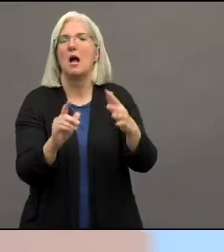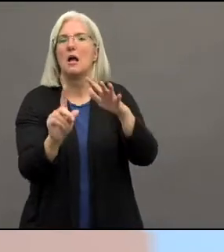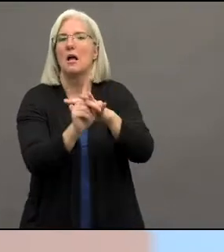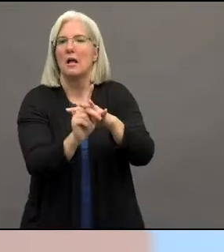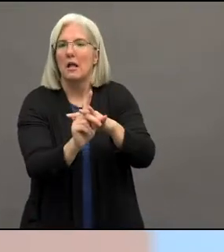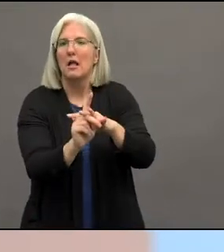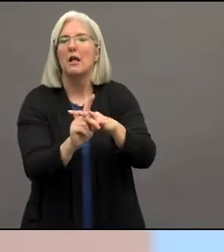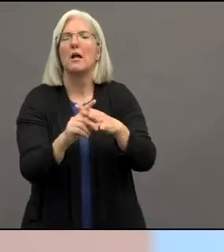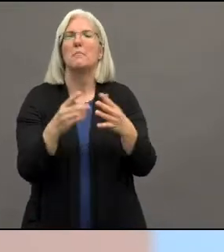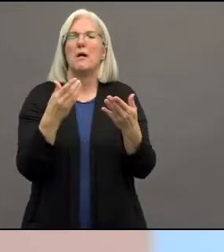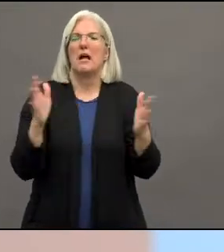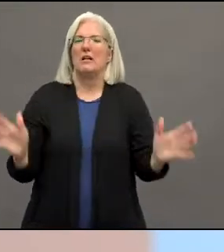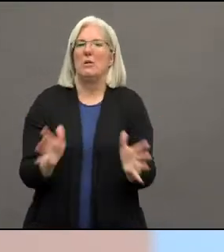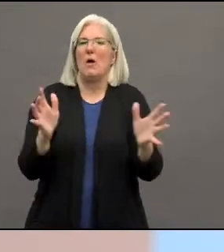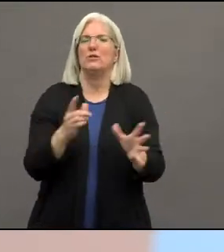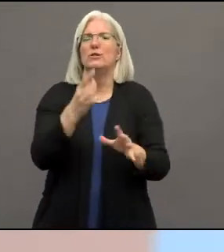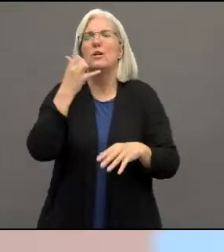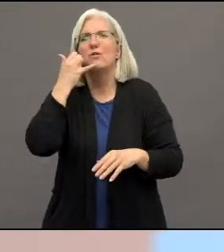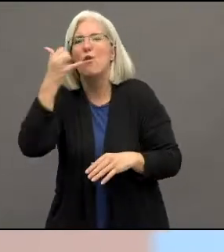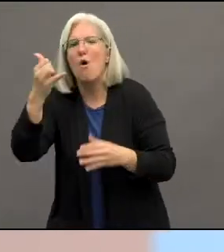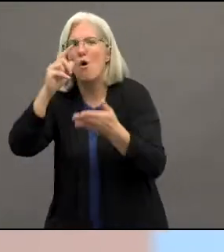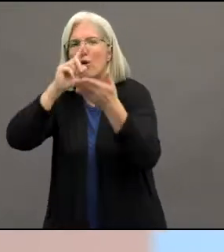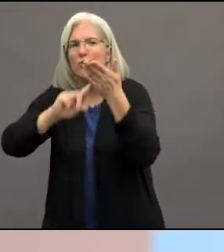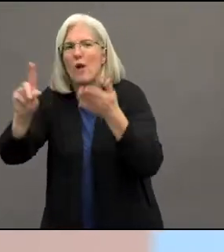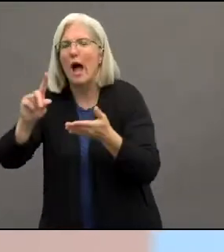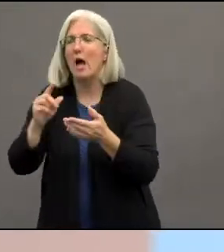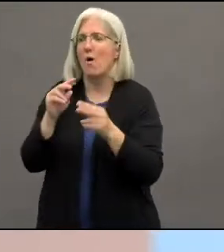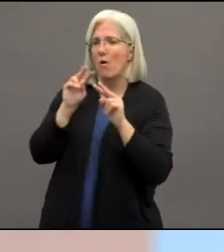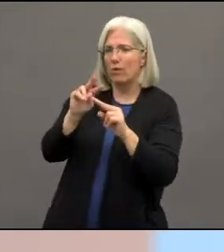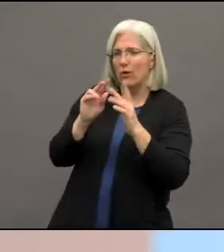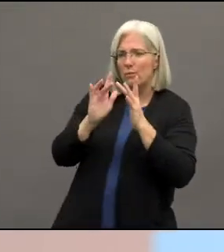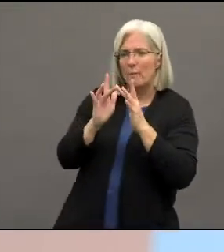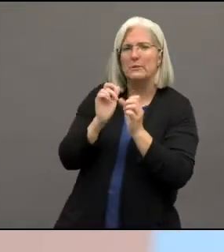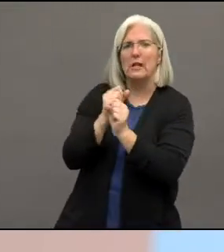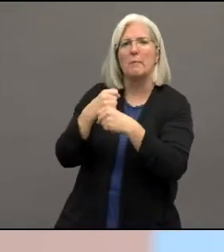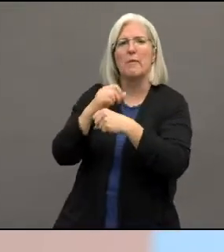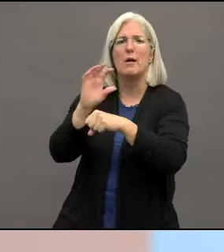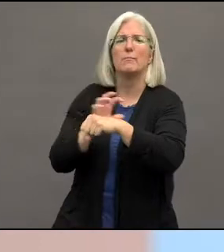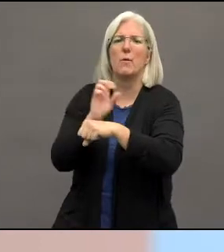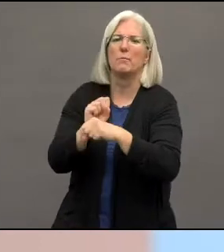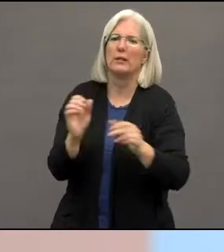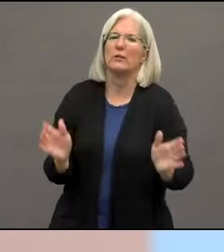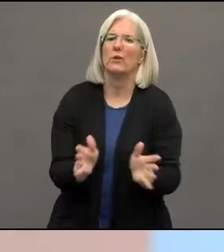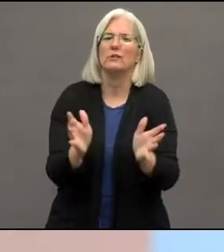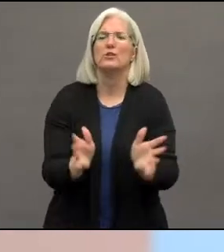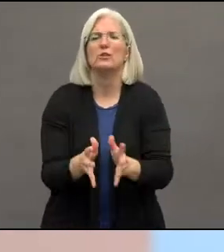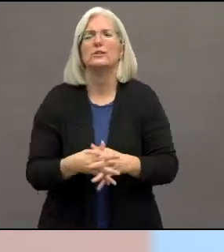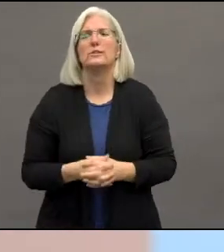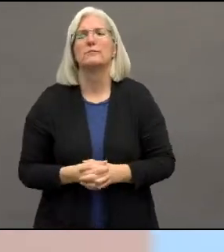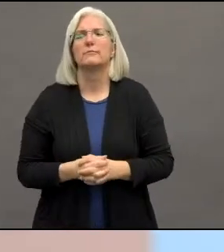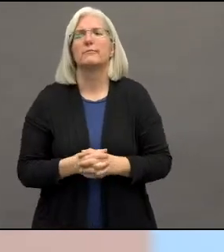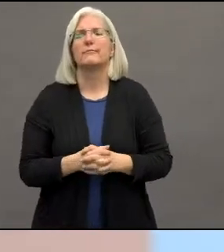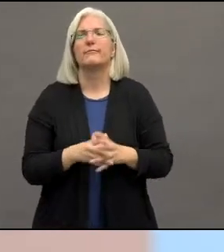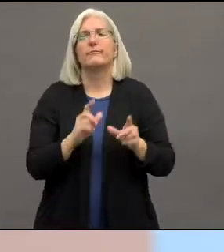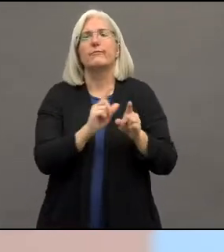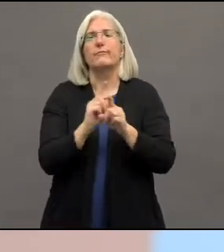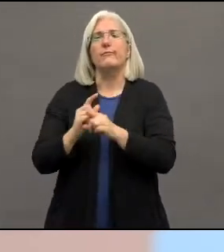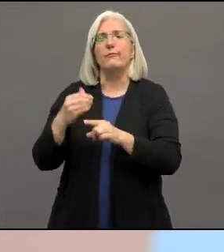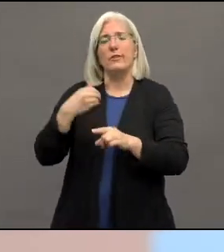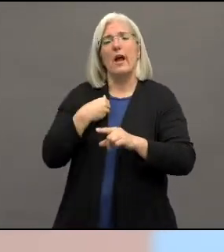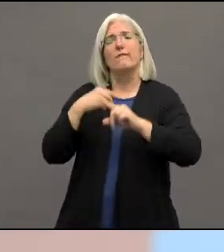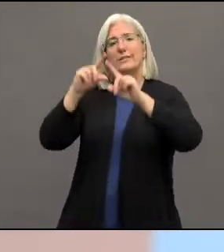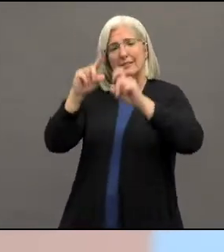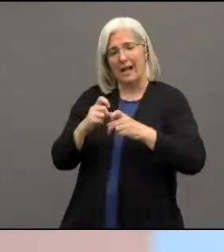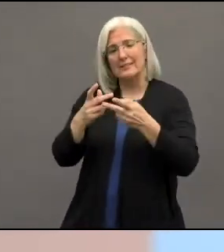call or visit the website to book an appointment. And we also have testing sites that don't require